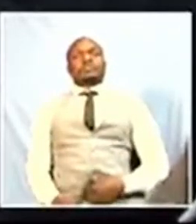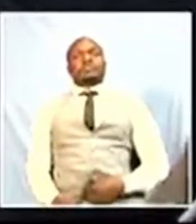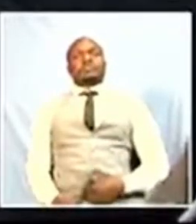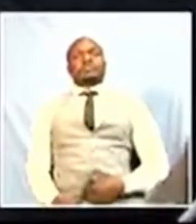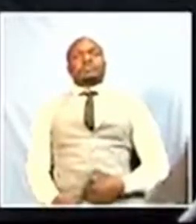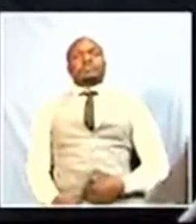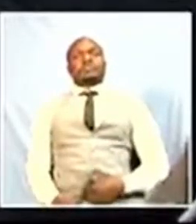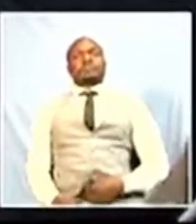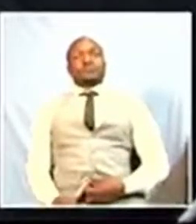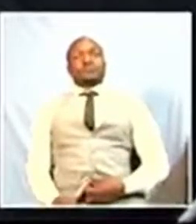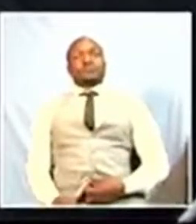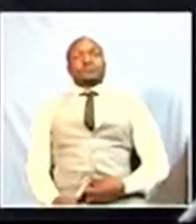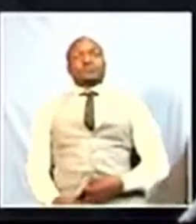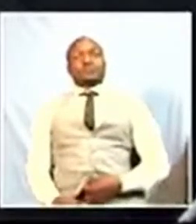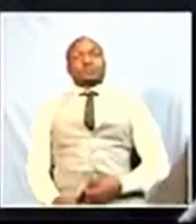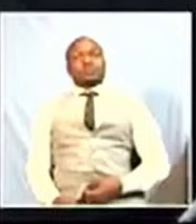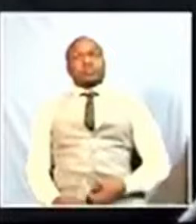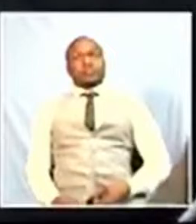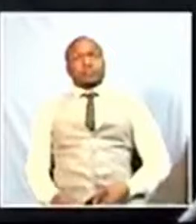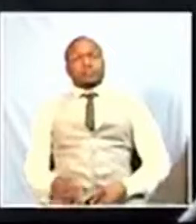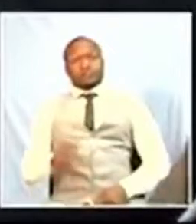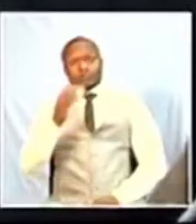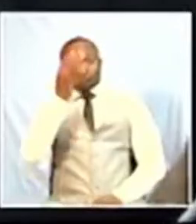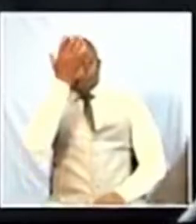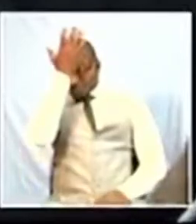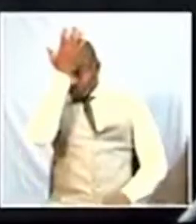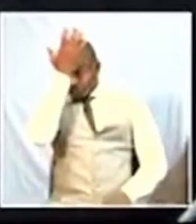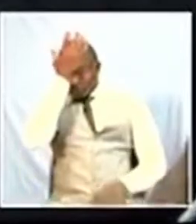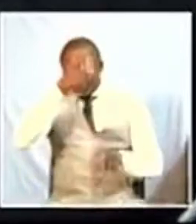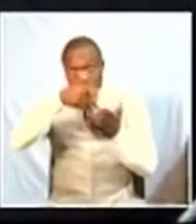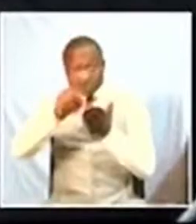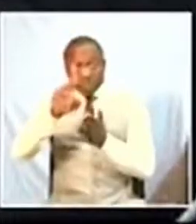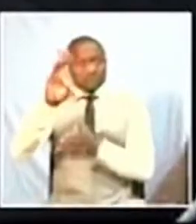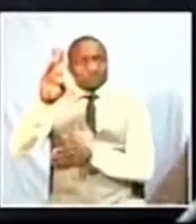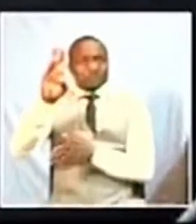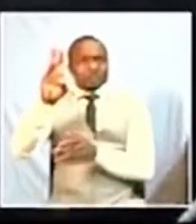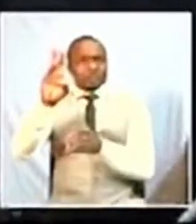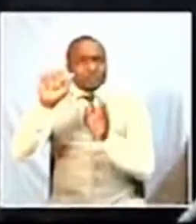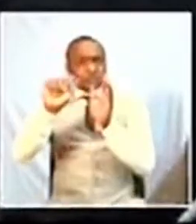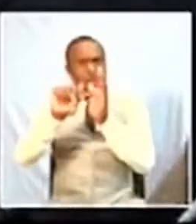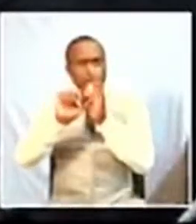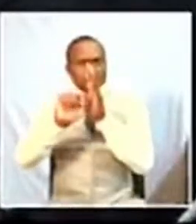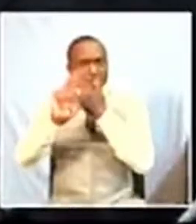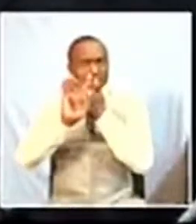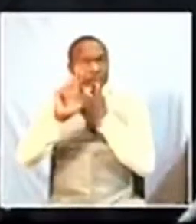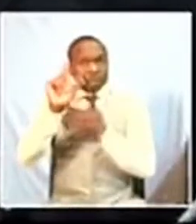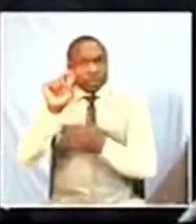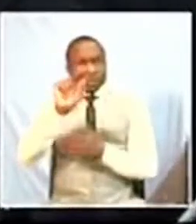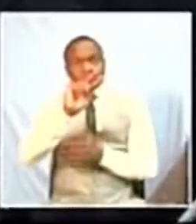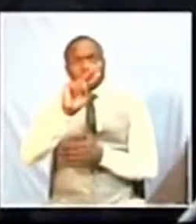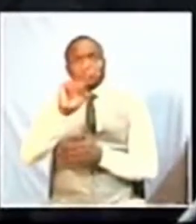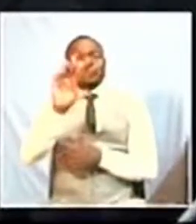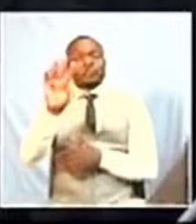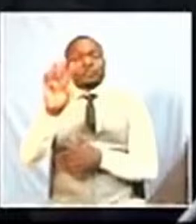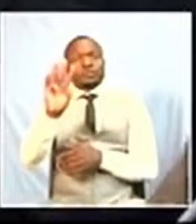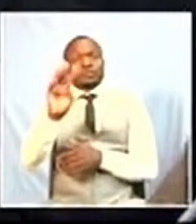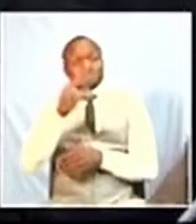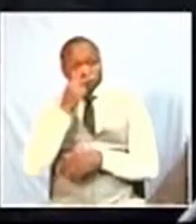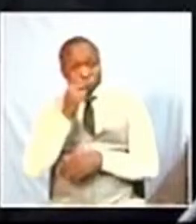and the dates for payment, 6 August 2024. Then I check Kamema